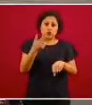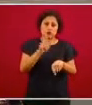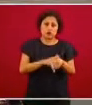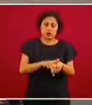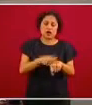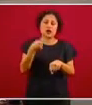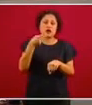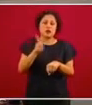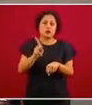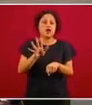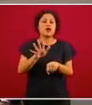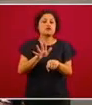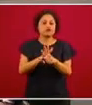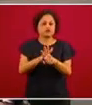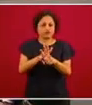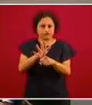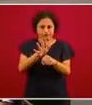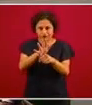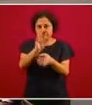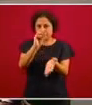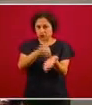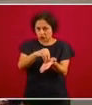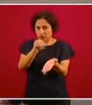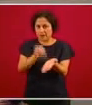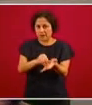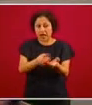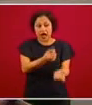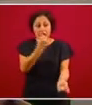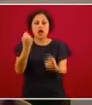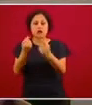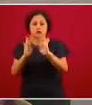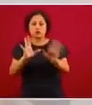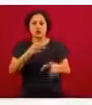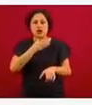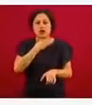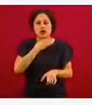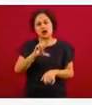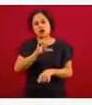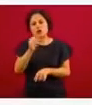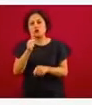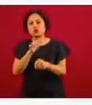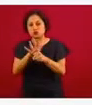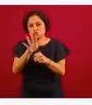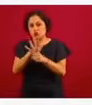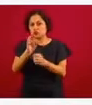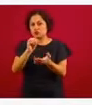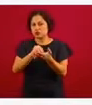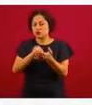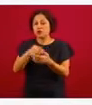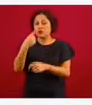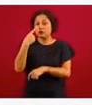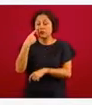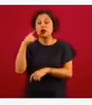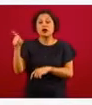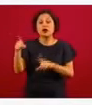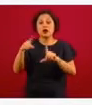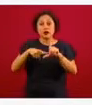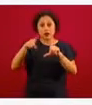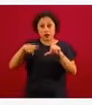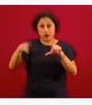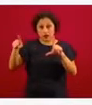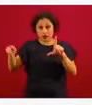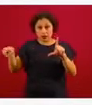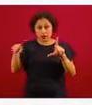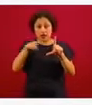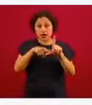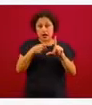the rest of the country, most of the country, it is having an increase in the demand for medical service, but we are not at